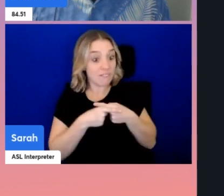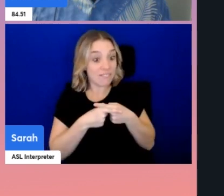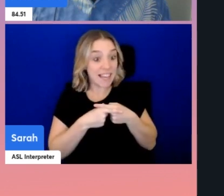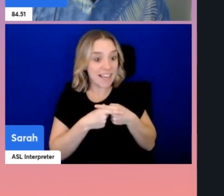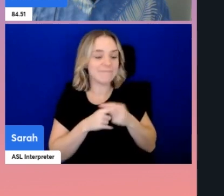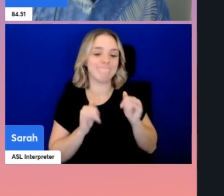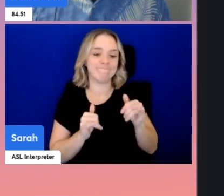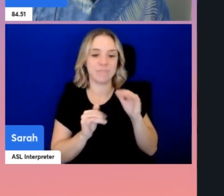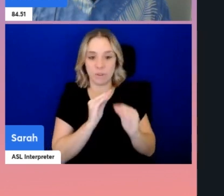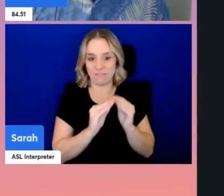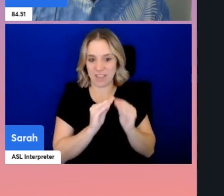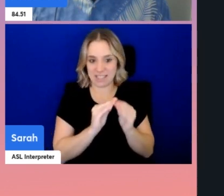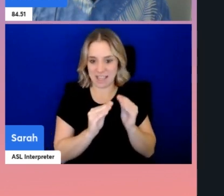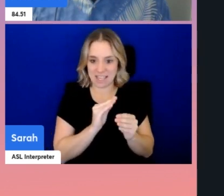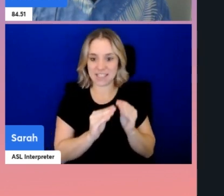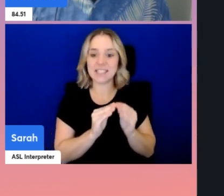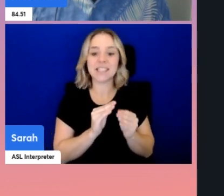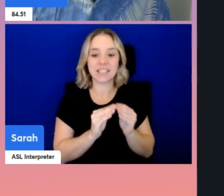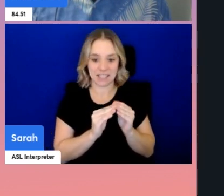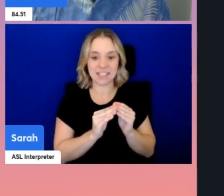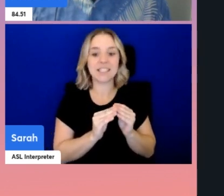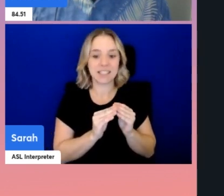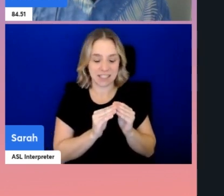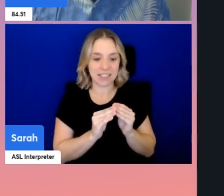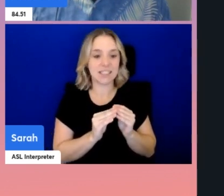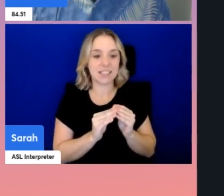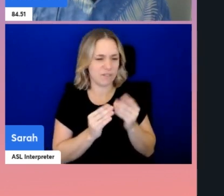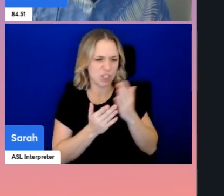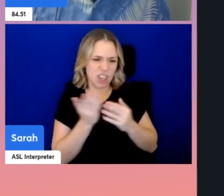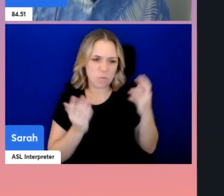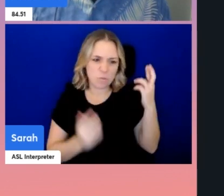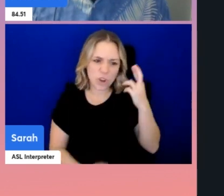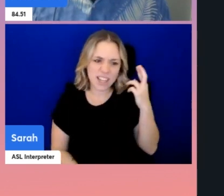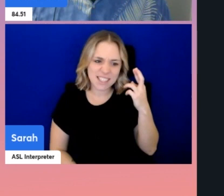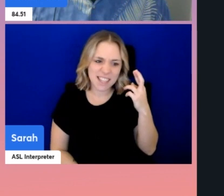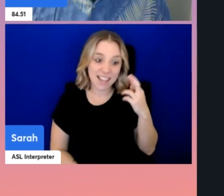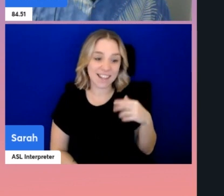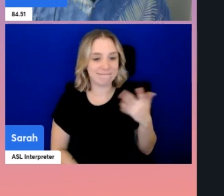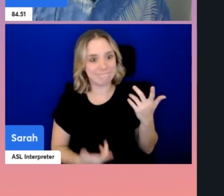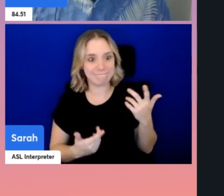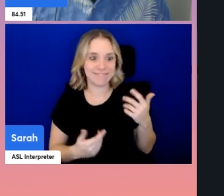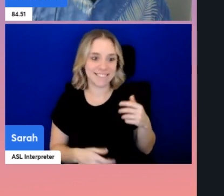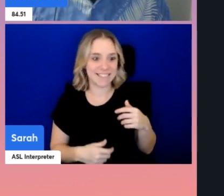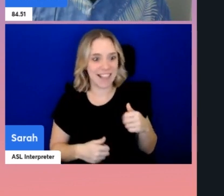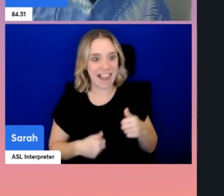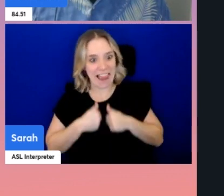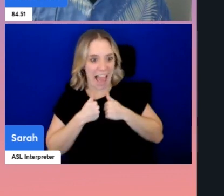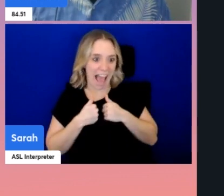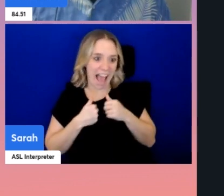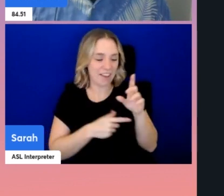fix this. For some reason, we can do live debugging here.